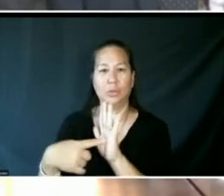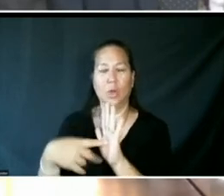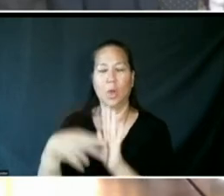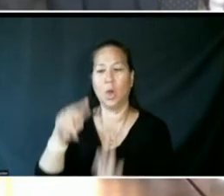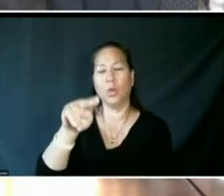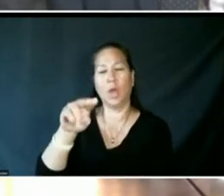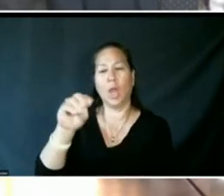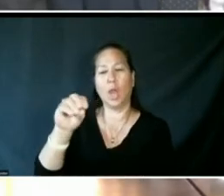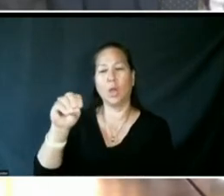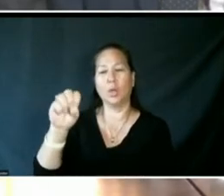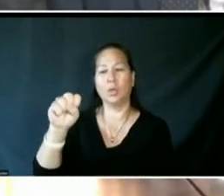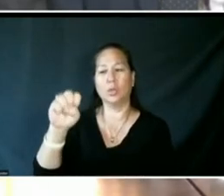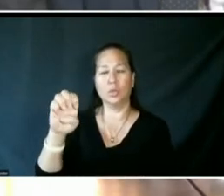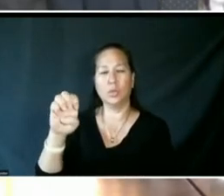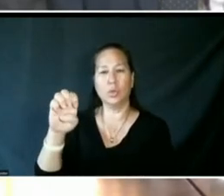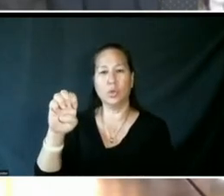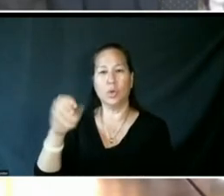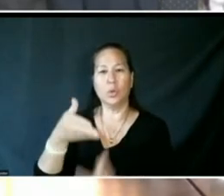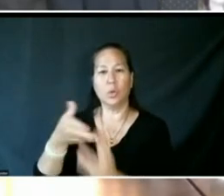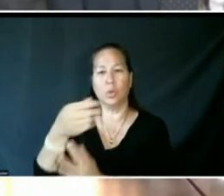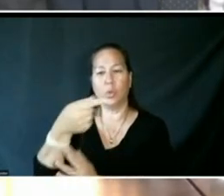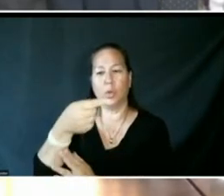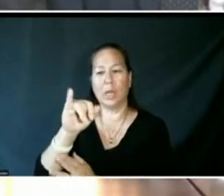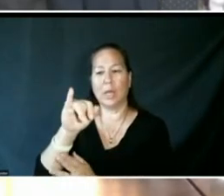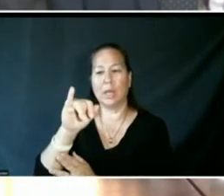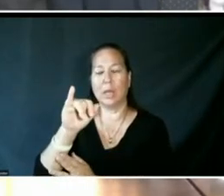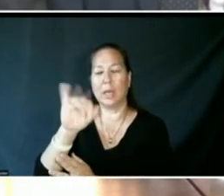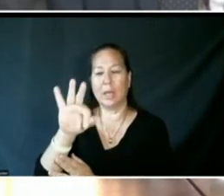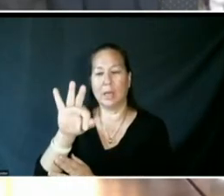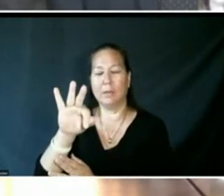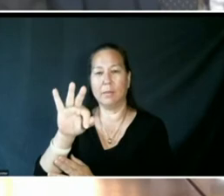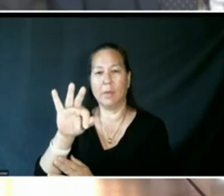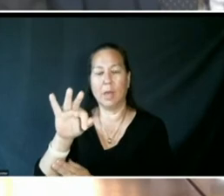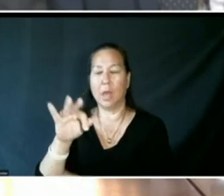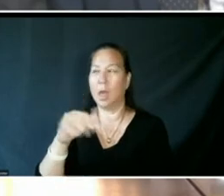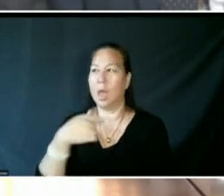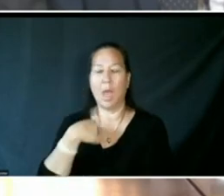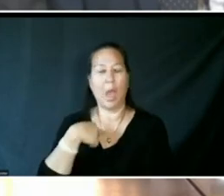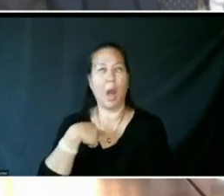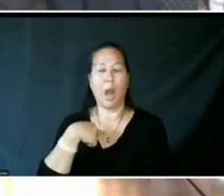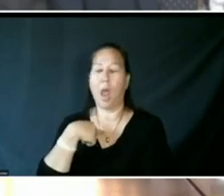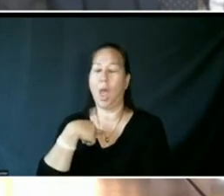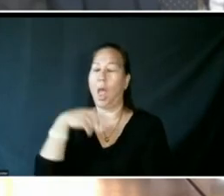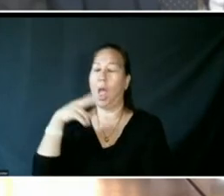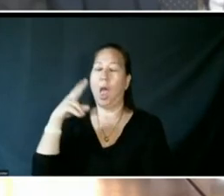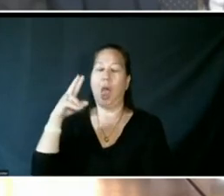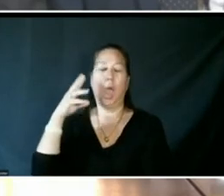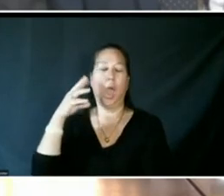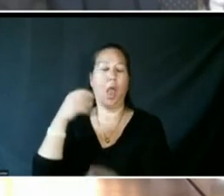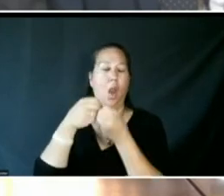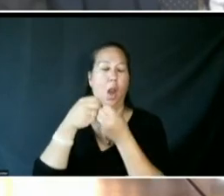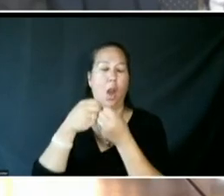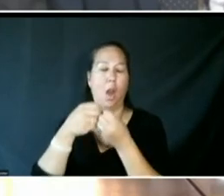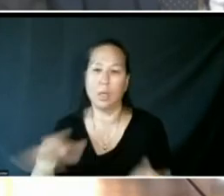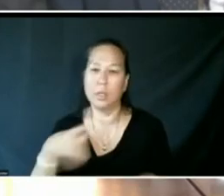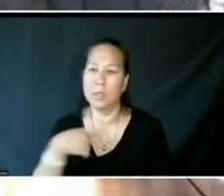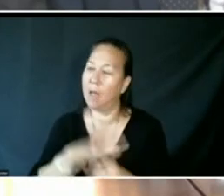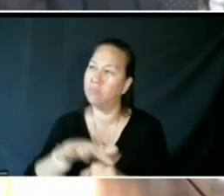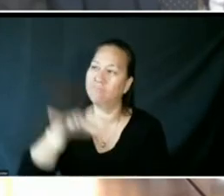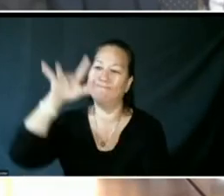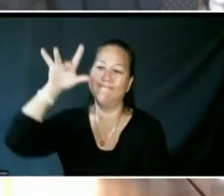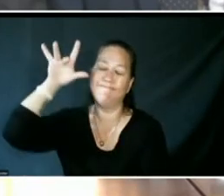word, I lost it. I just got irate. My boss was with me at the time, the Deputy Secretary, Jordan